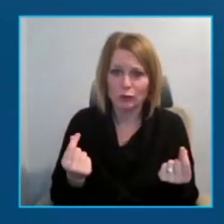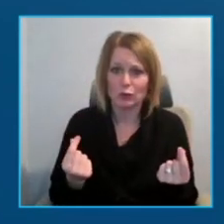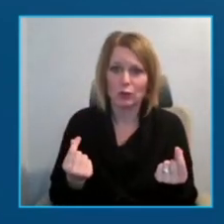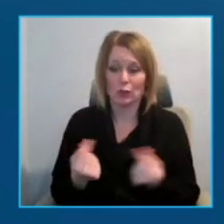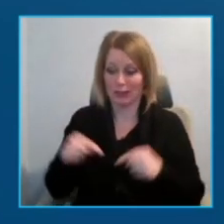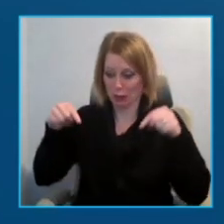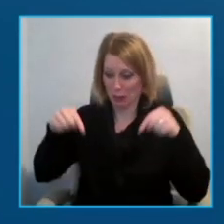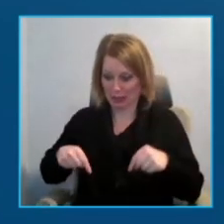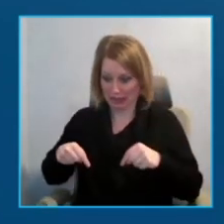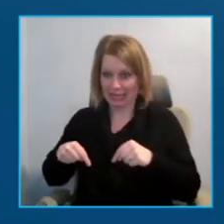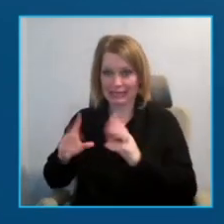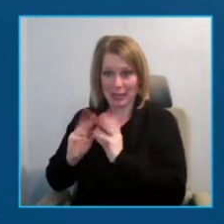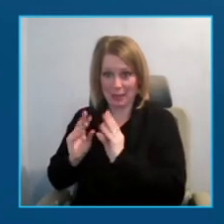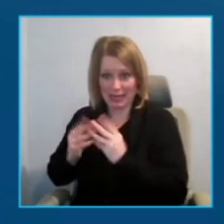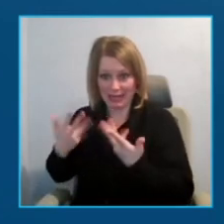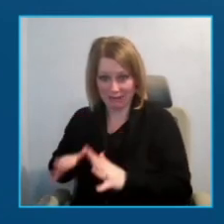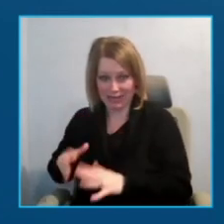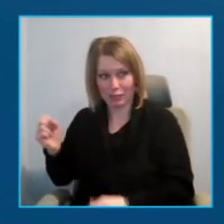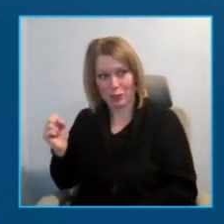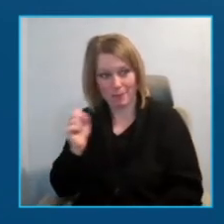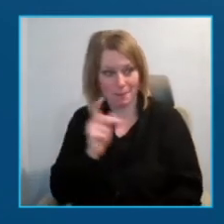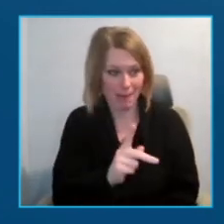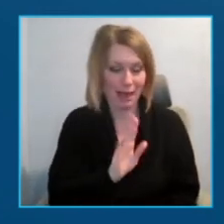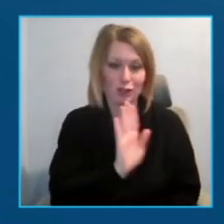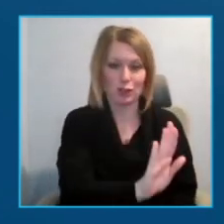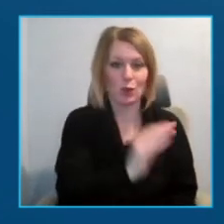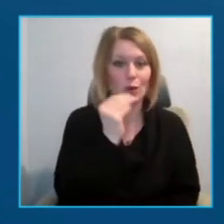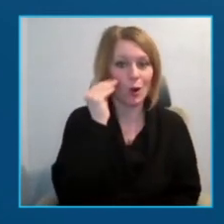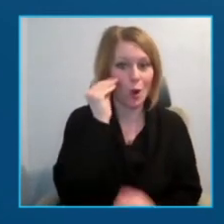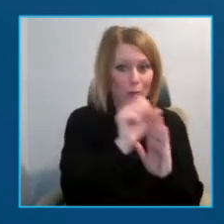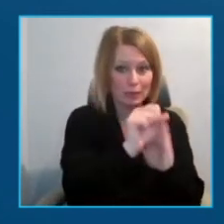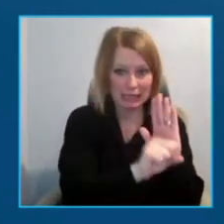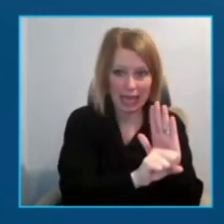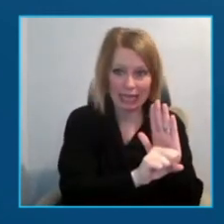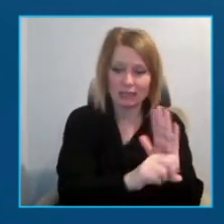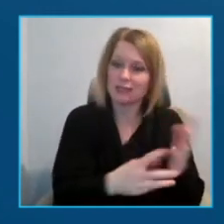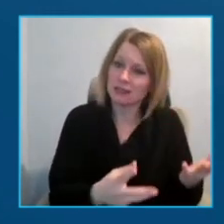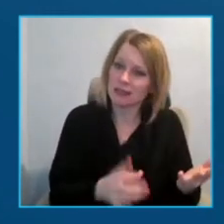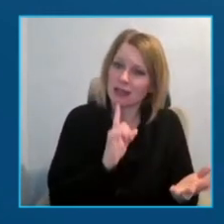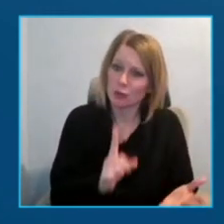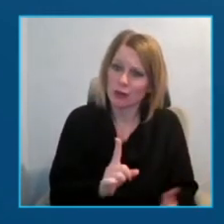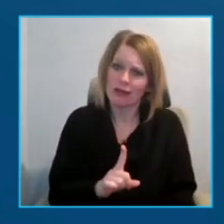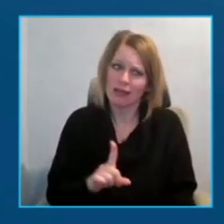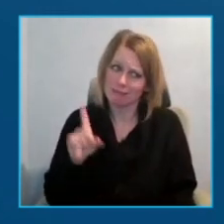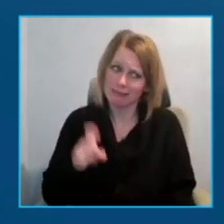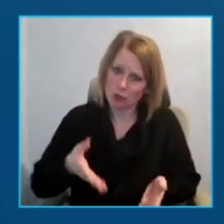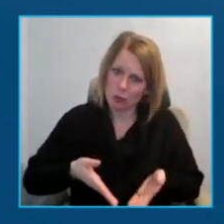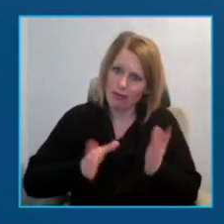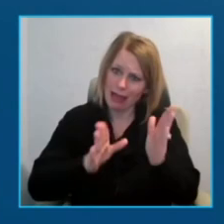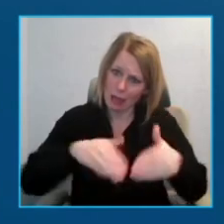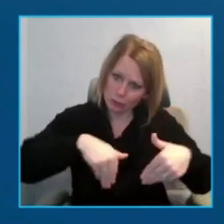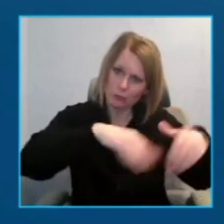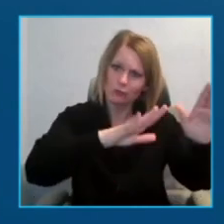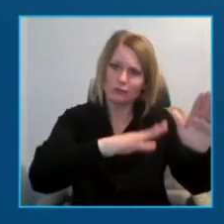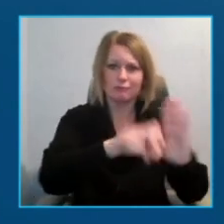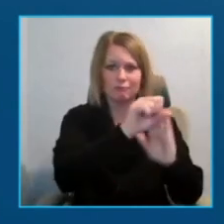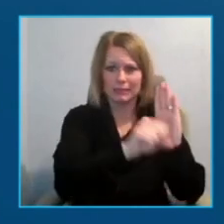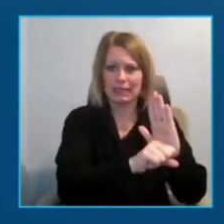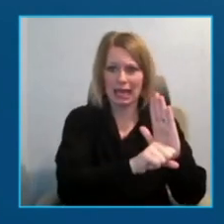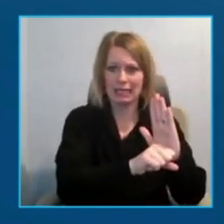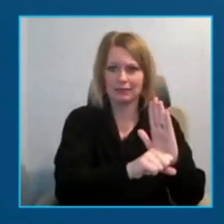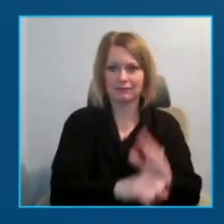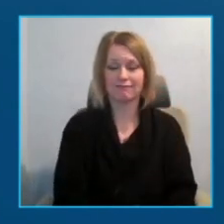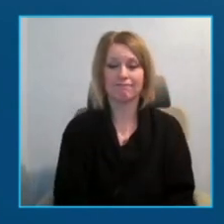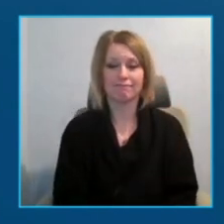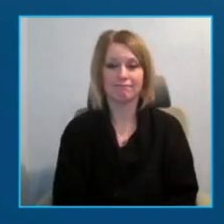body. And I think we need to allow her to go back to her state after she leaves this body. So thank you, Ms. Lewis. We'll